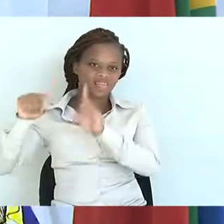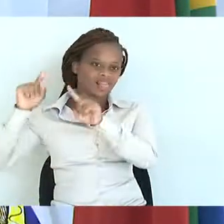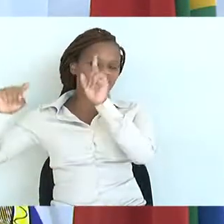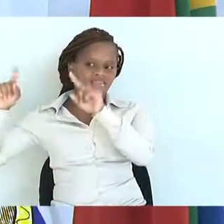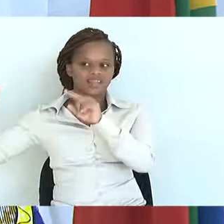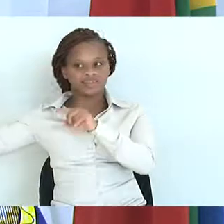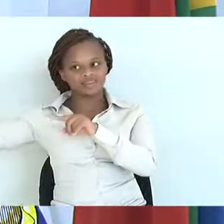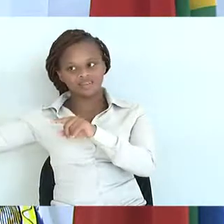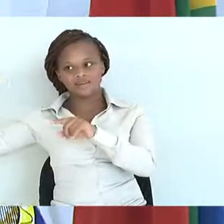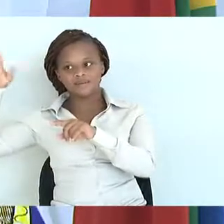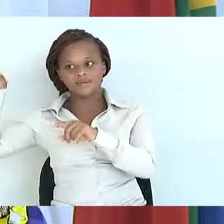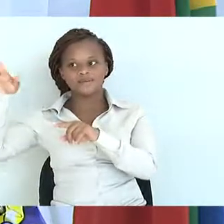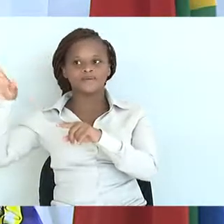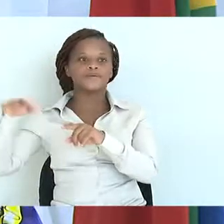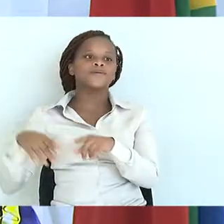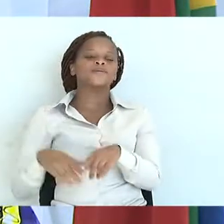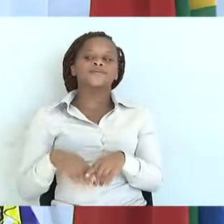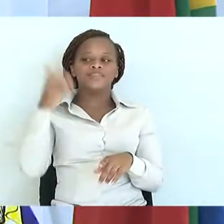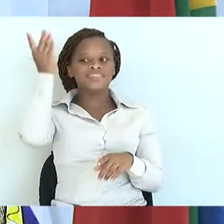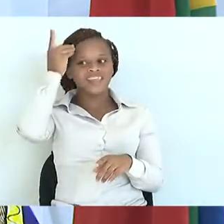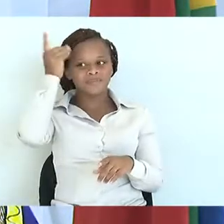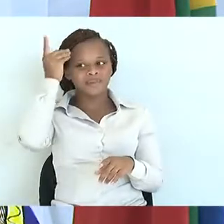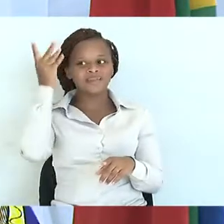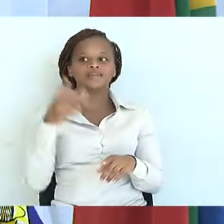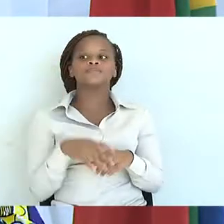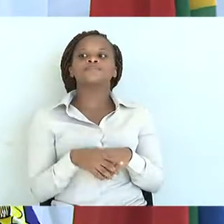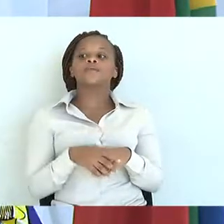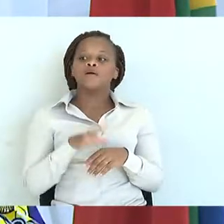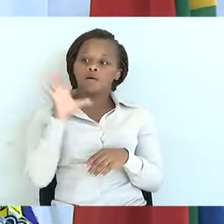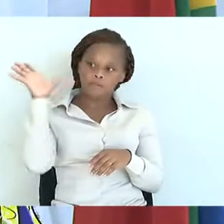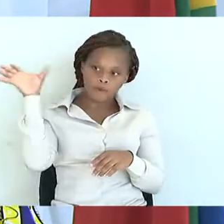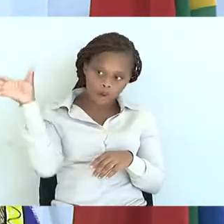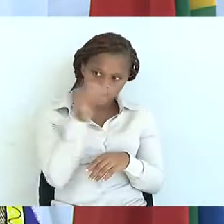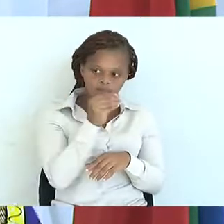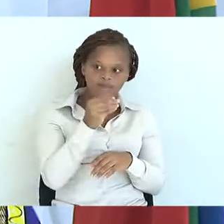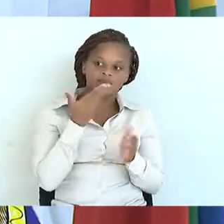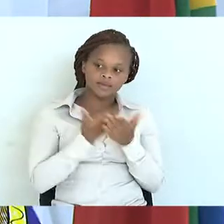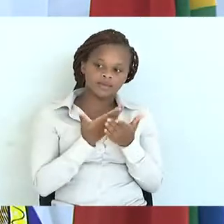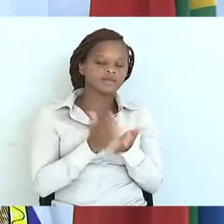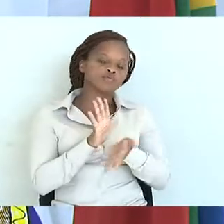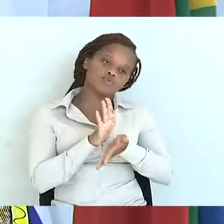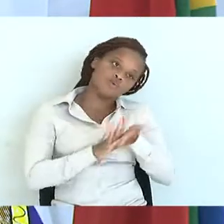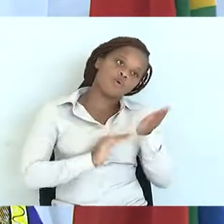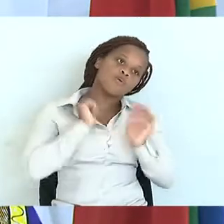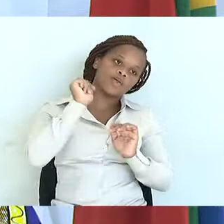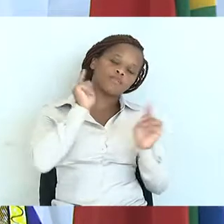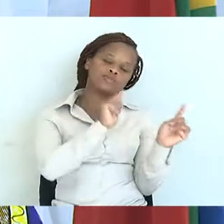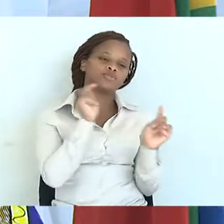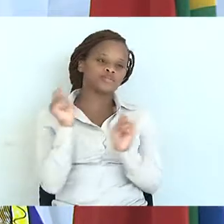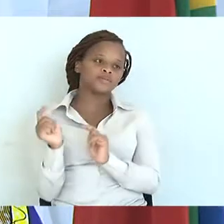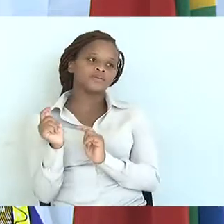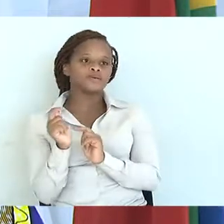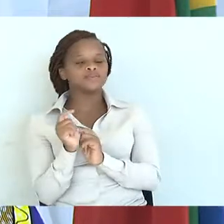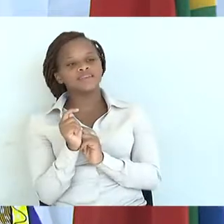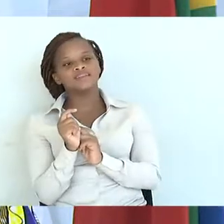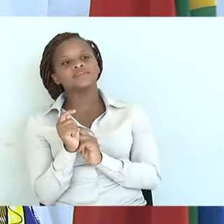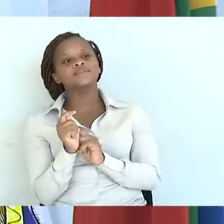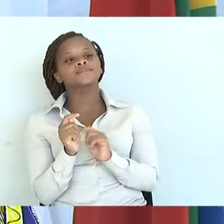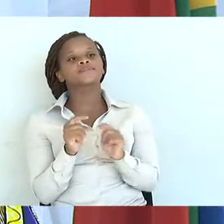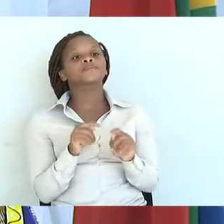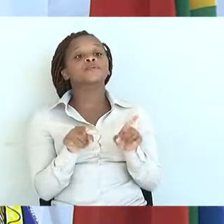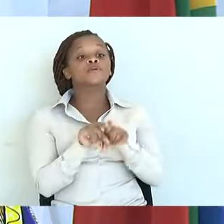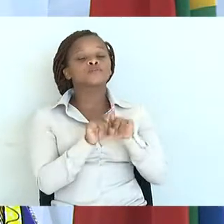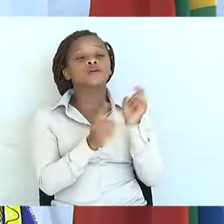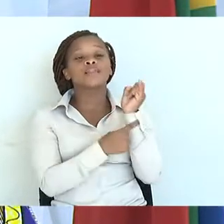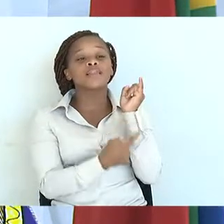koKingcetshwayo eThekwini bonke baye kwi-transport yabo. And lastly but not least,